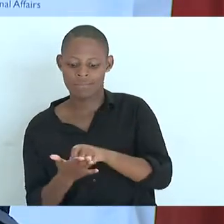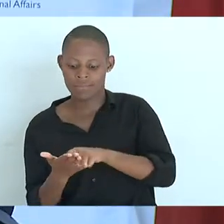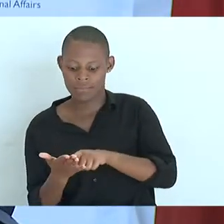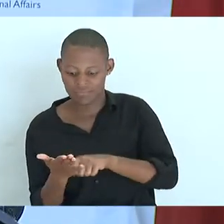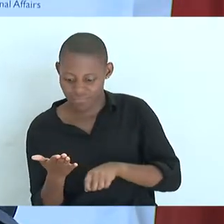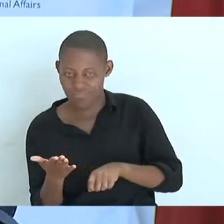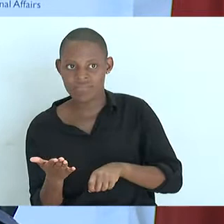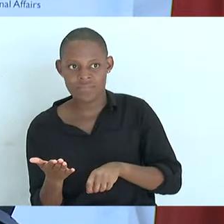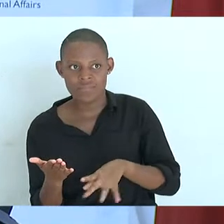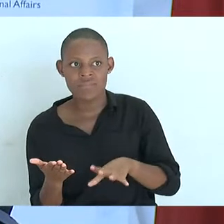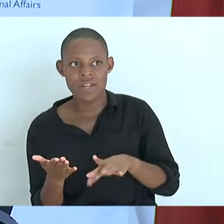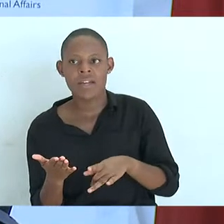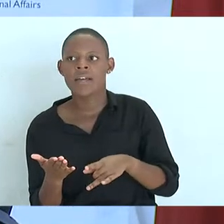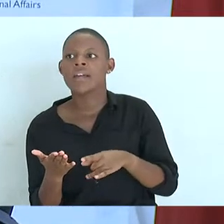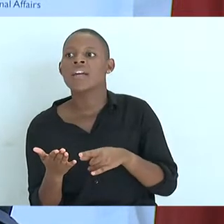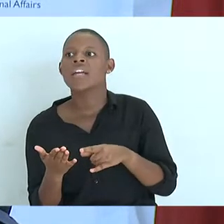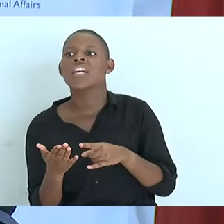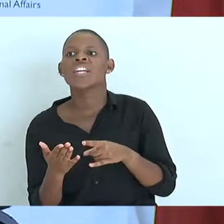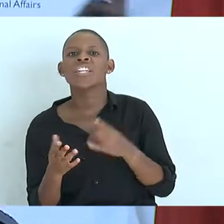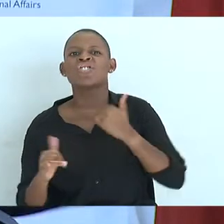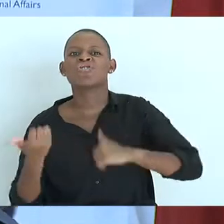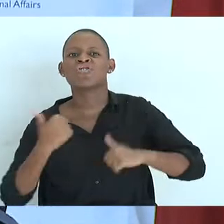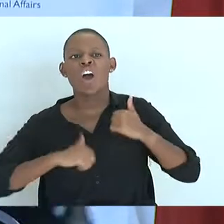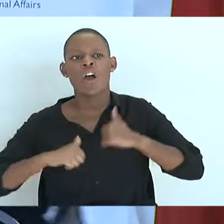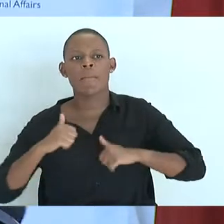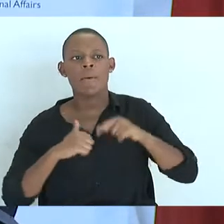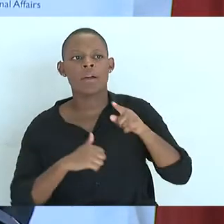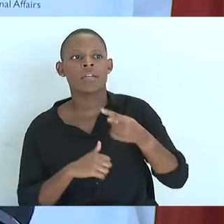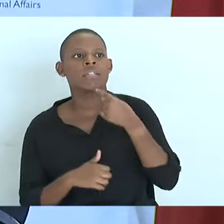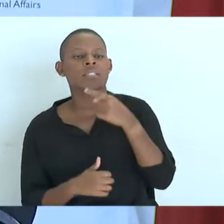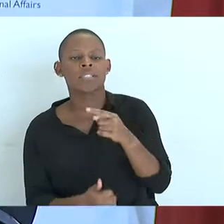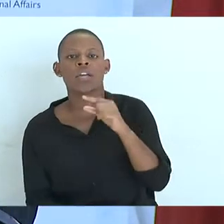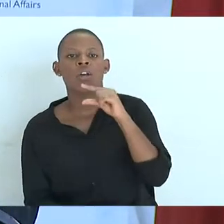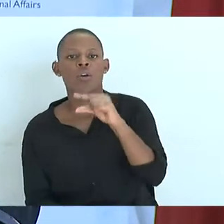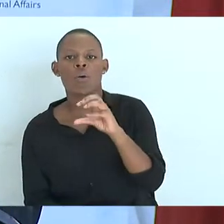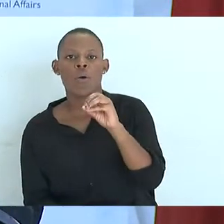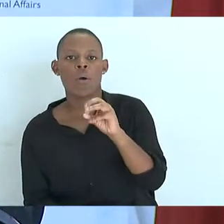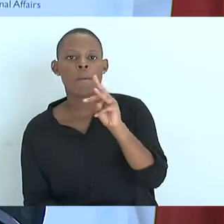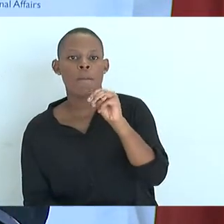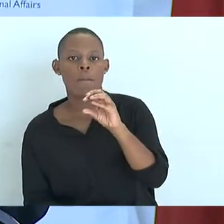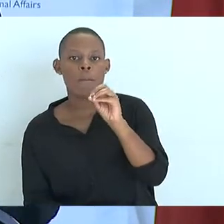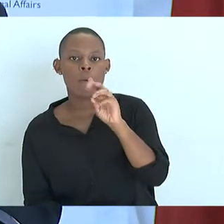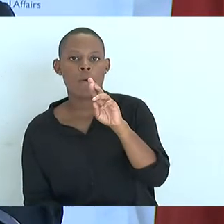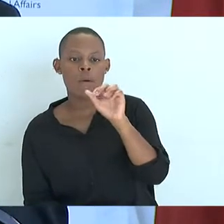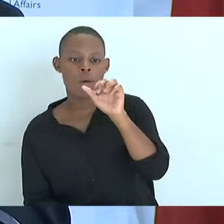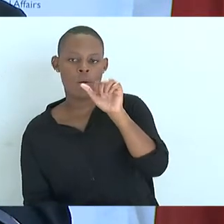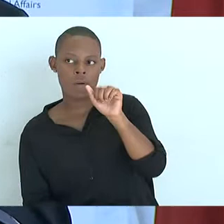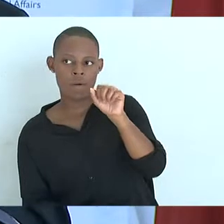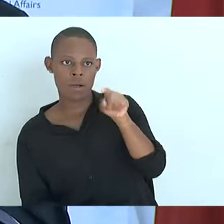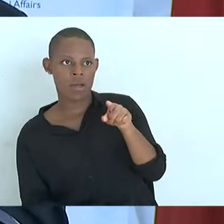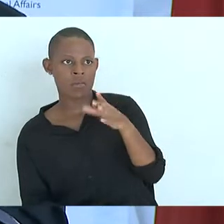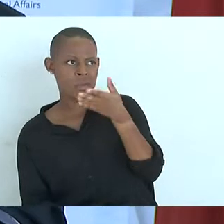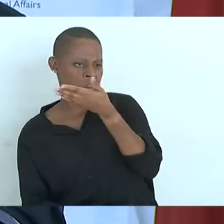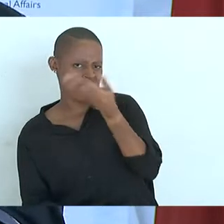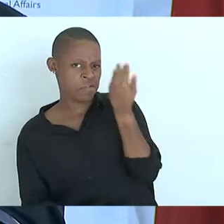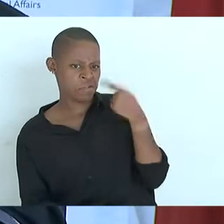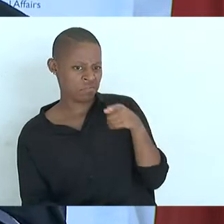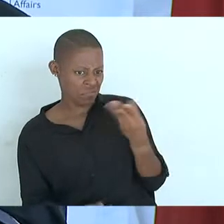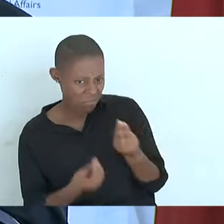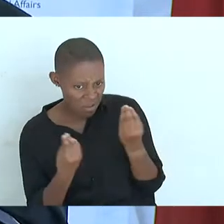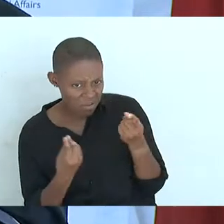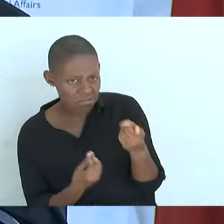which I didn't know. There's something very famous called Gomorrah movie. But that young